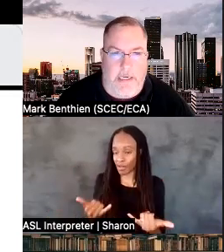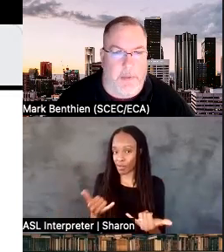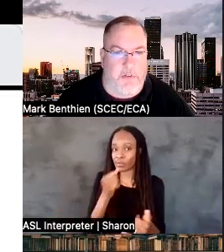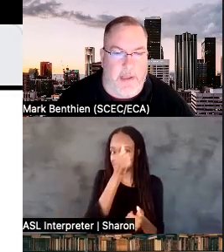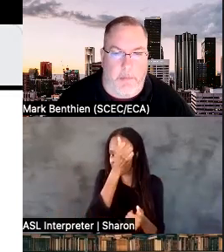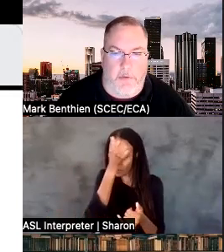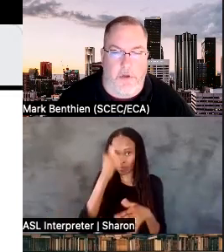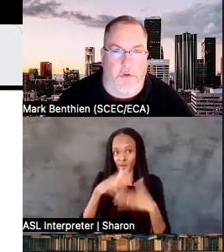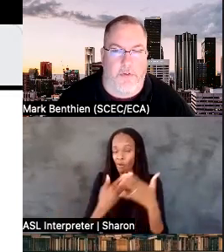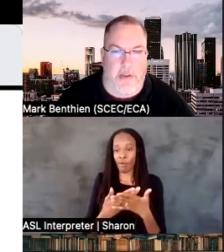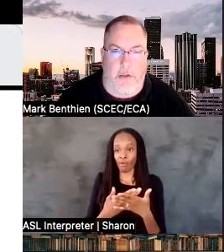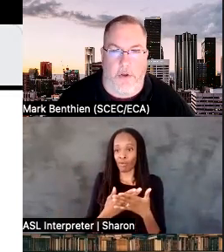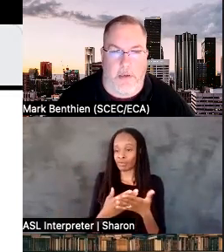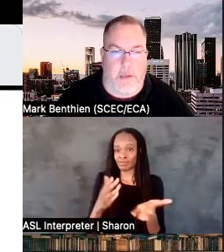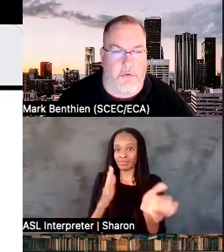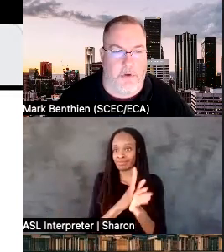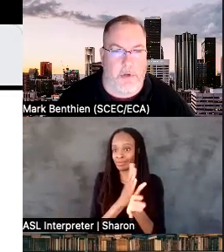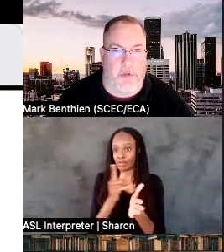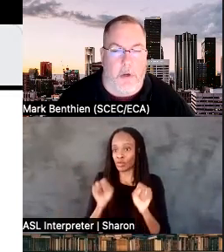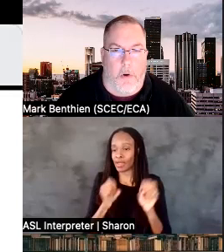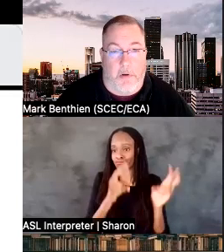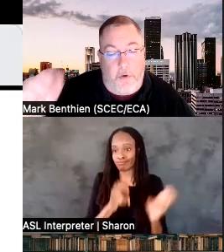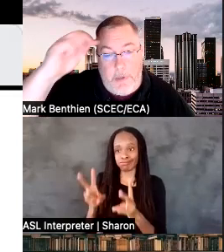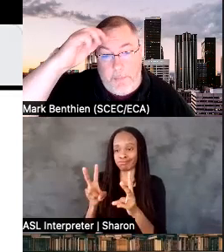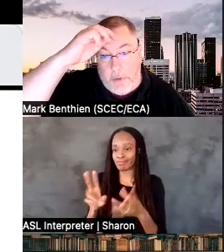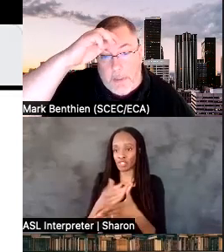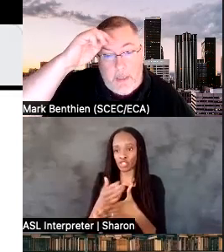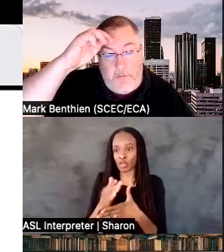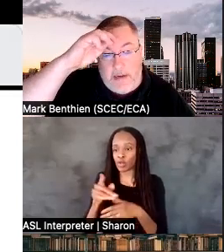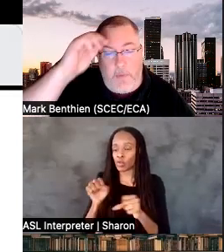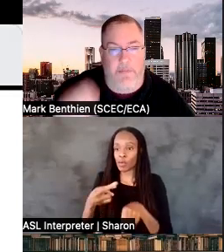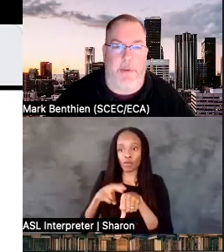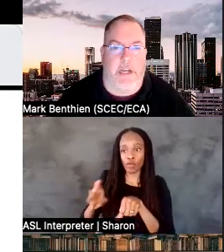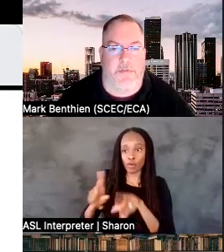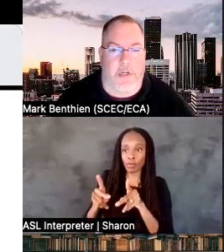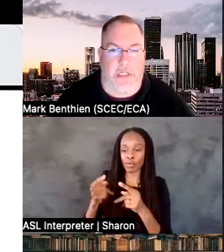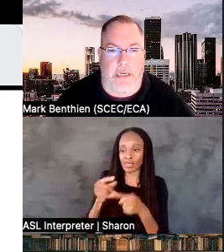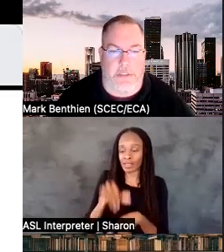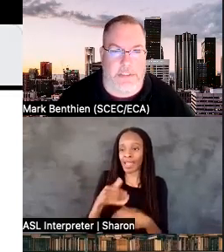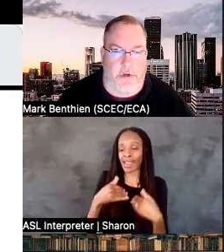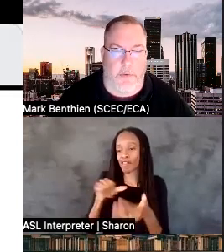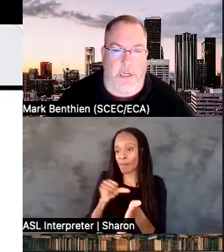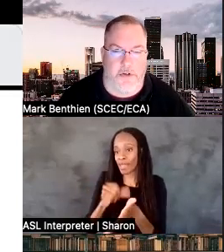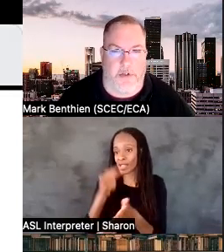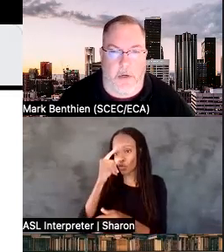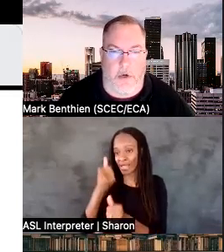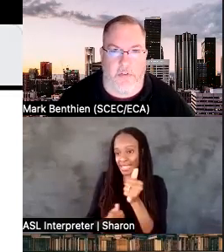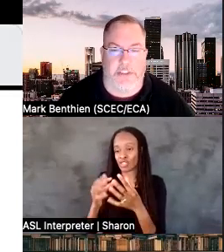these documents available for you to download and distribute or refer people. In fact, we have a page for each language. So